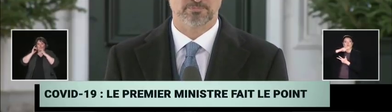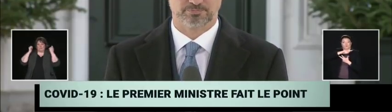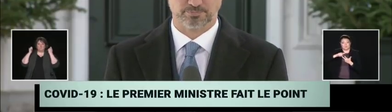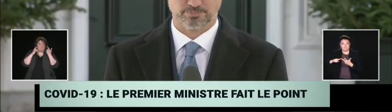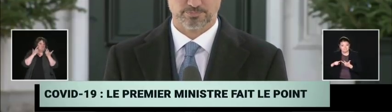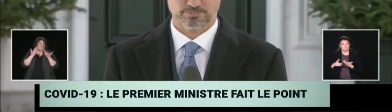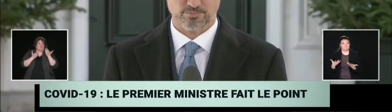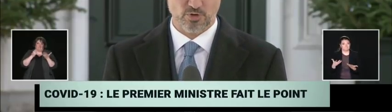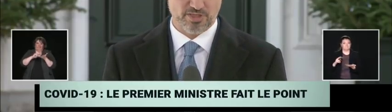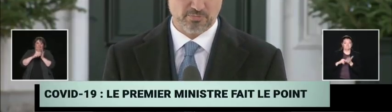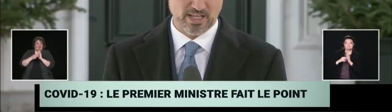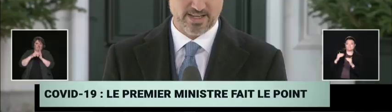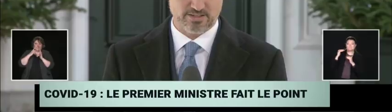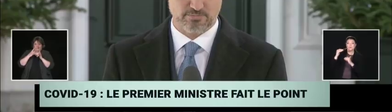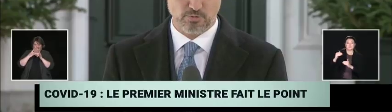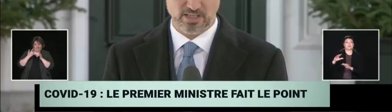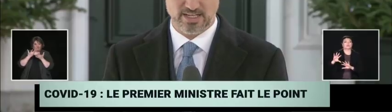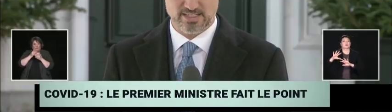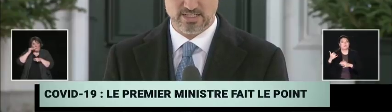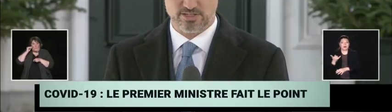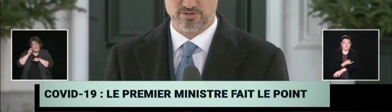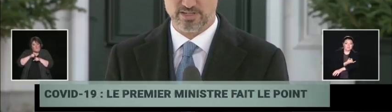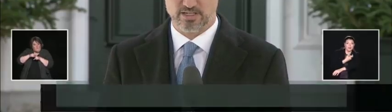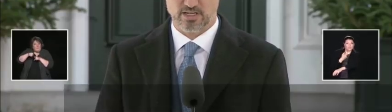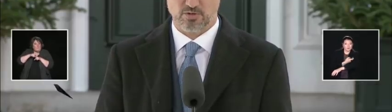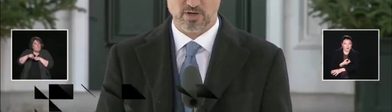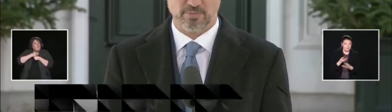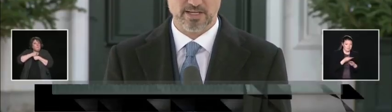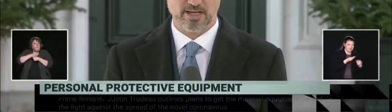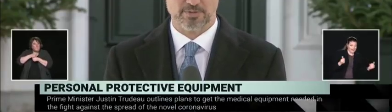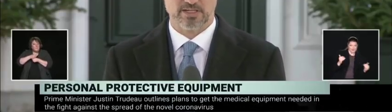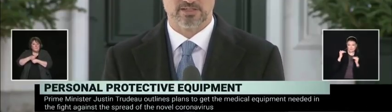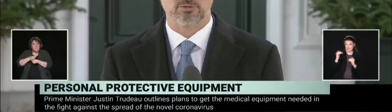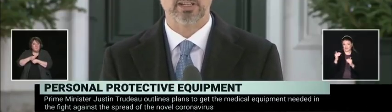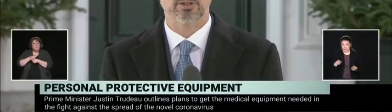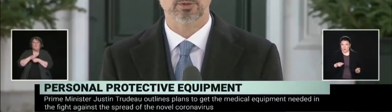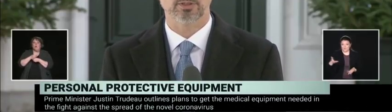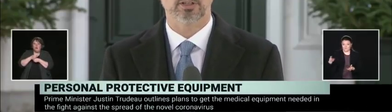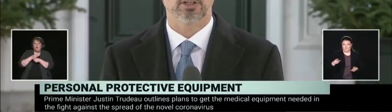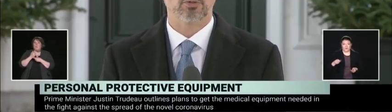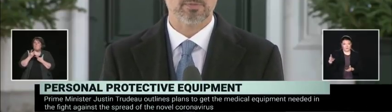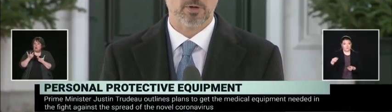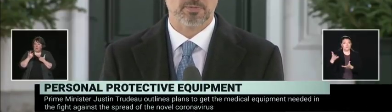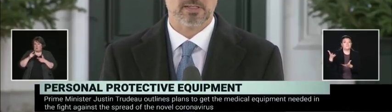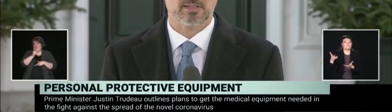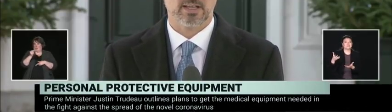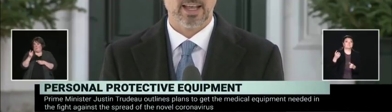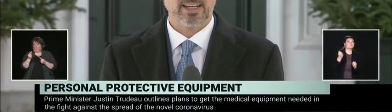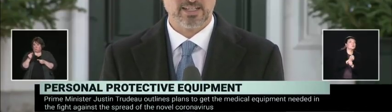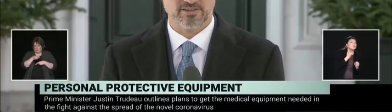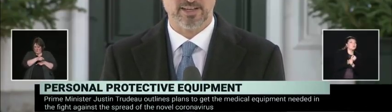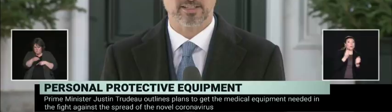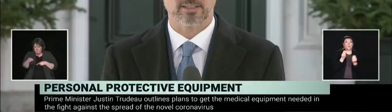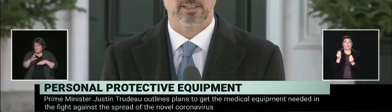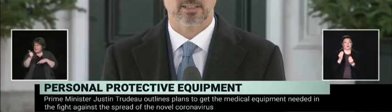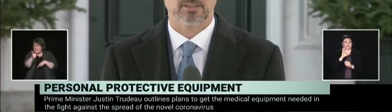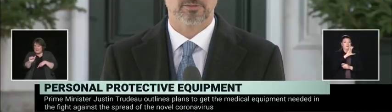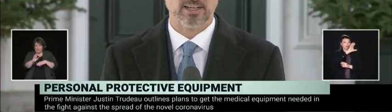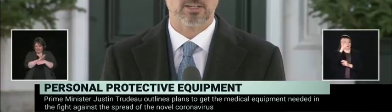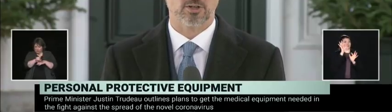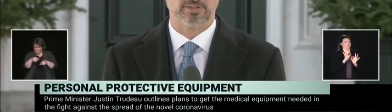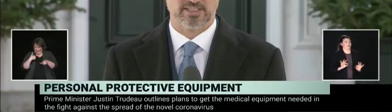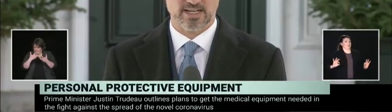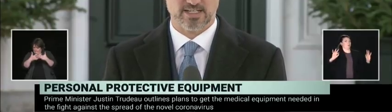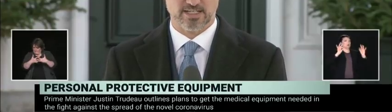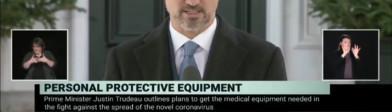home. With our plan to mobilize industry, we're helping companies retool, repurpose, and innovate to